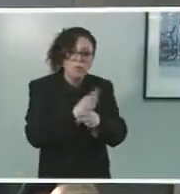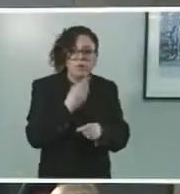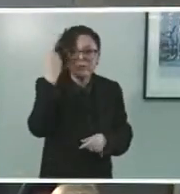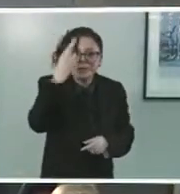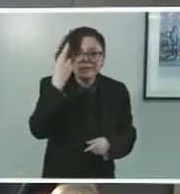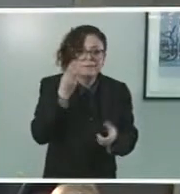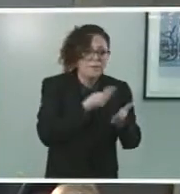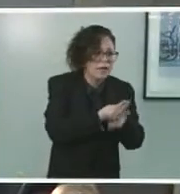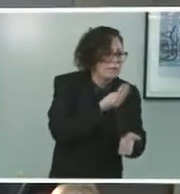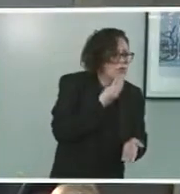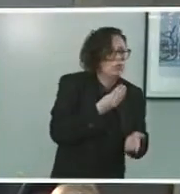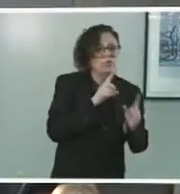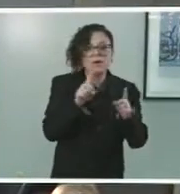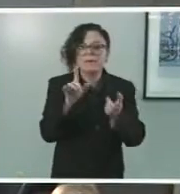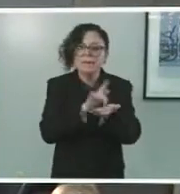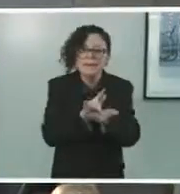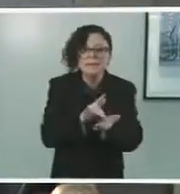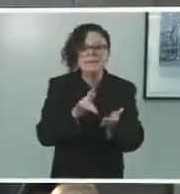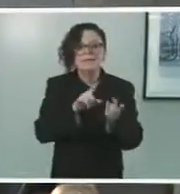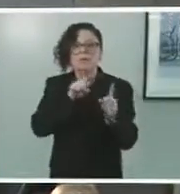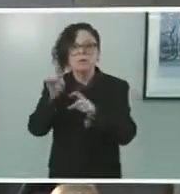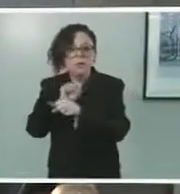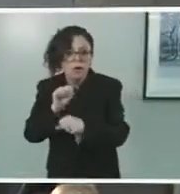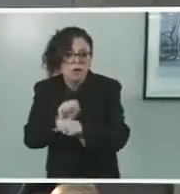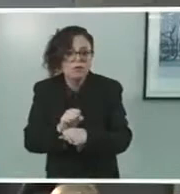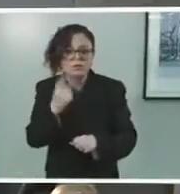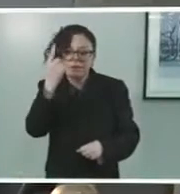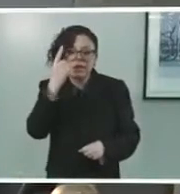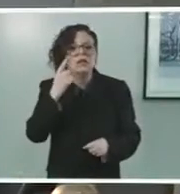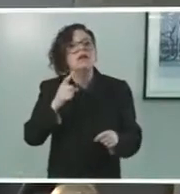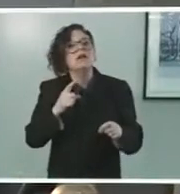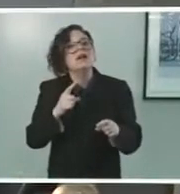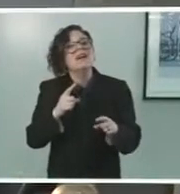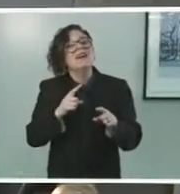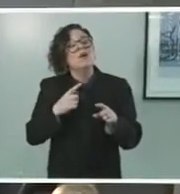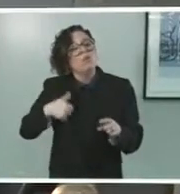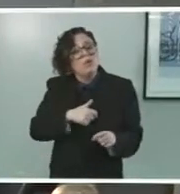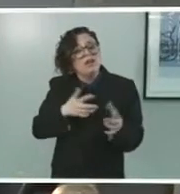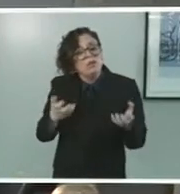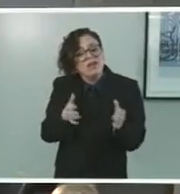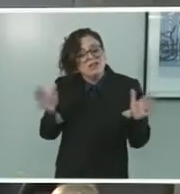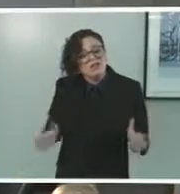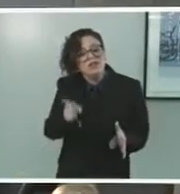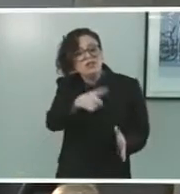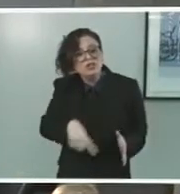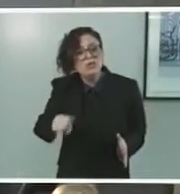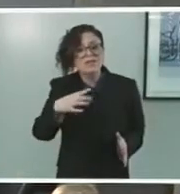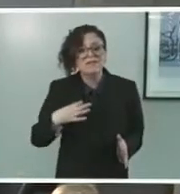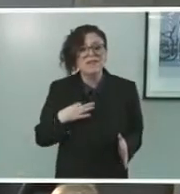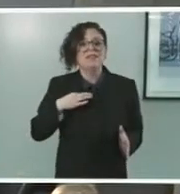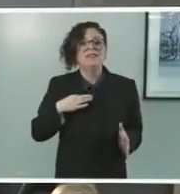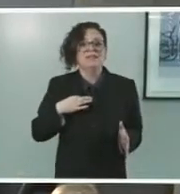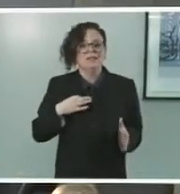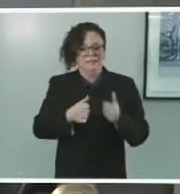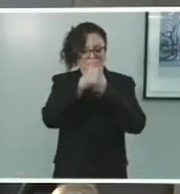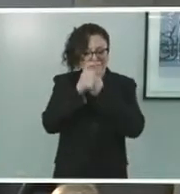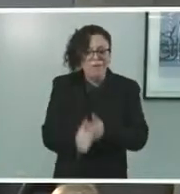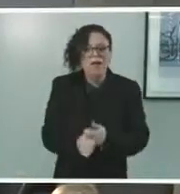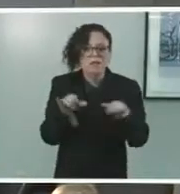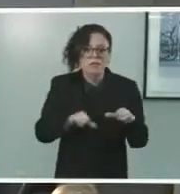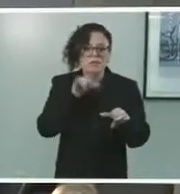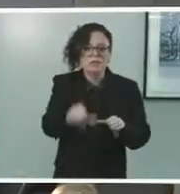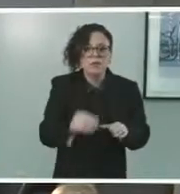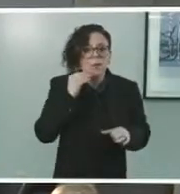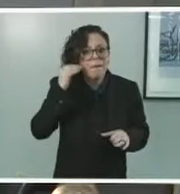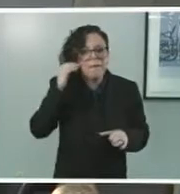health emergency. We want to do everything we can to encourage voluntary compliance. So enforcement is not the primary goal, and we're